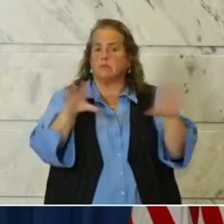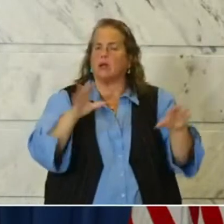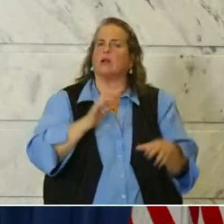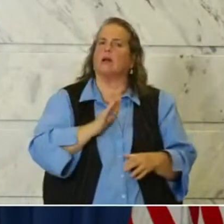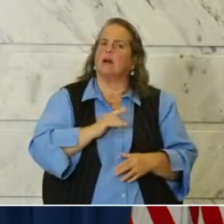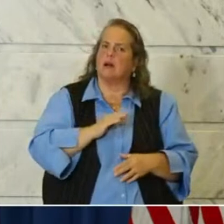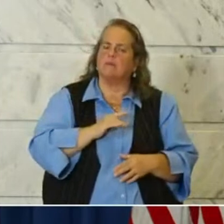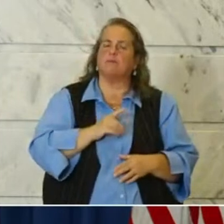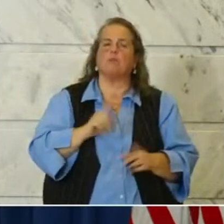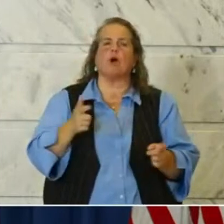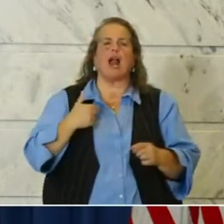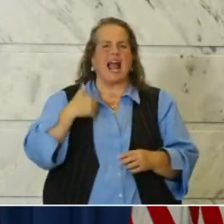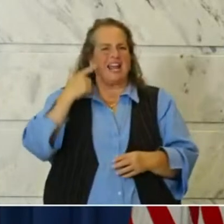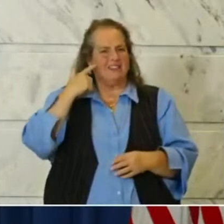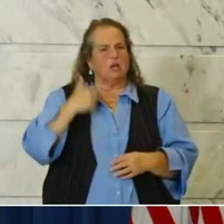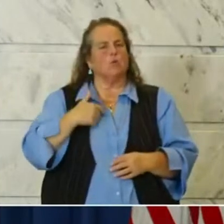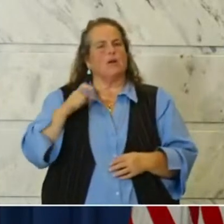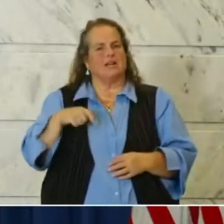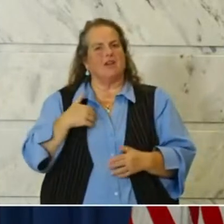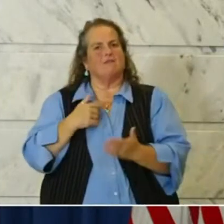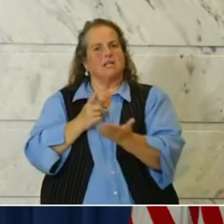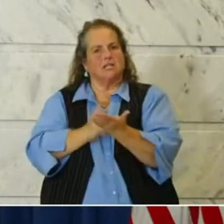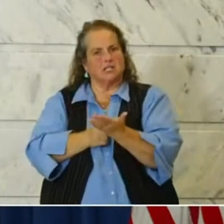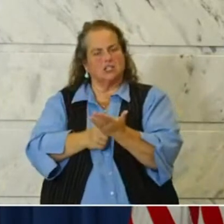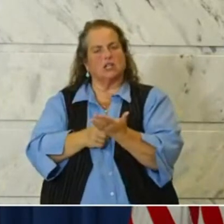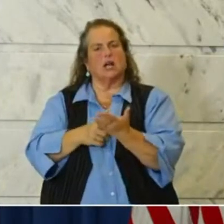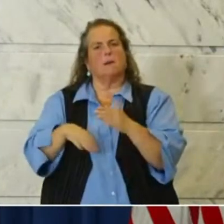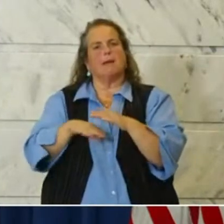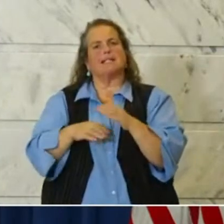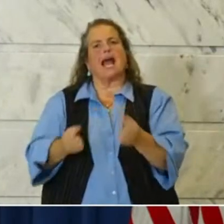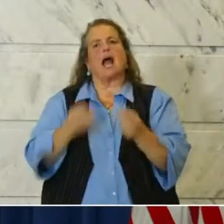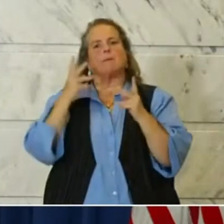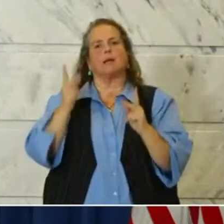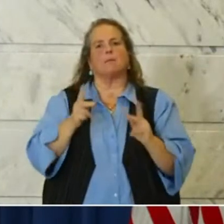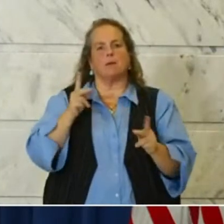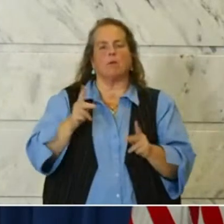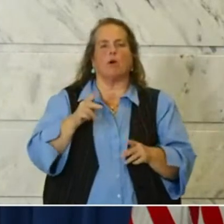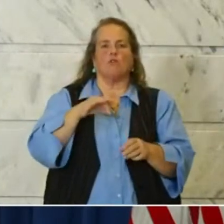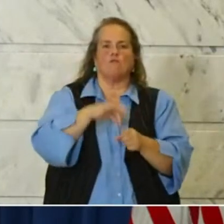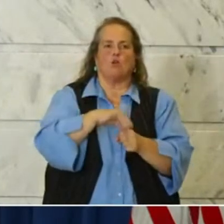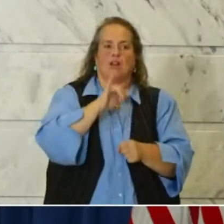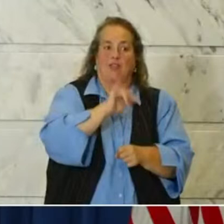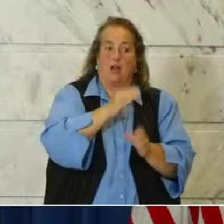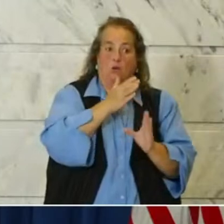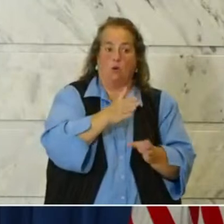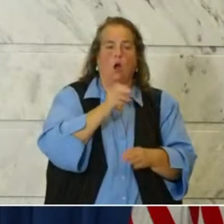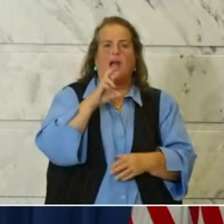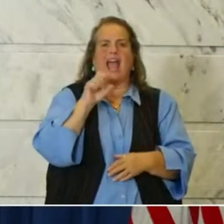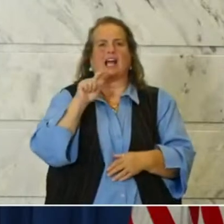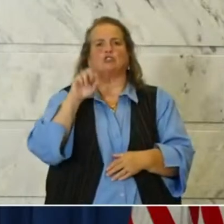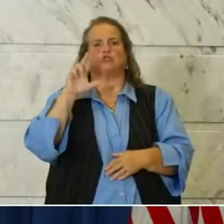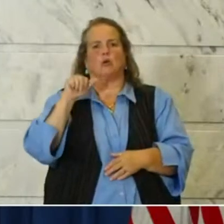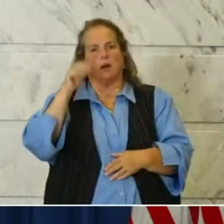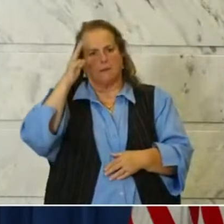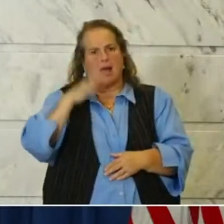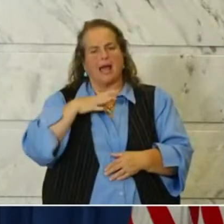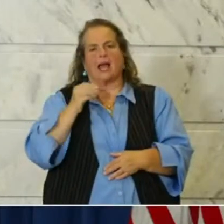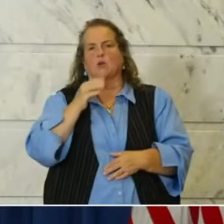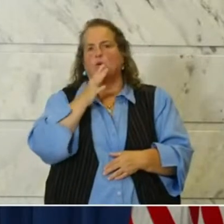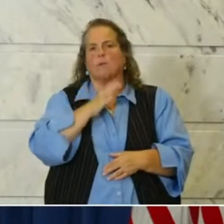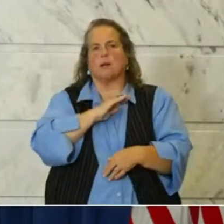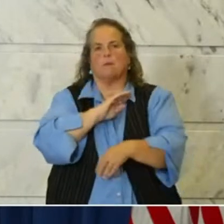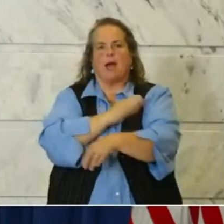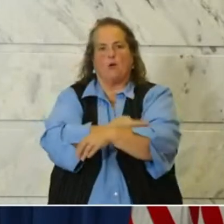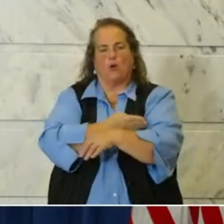discussion based on how many people will vote that way on extra man or woman power for the clerks to calculate